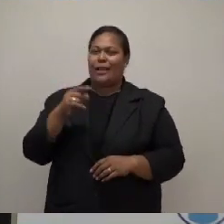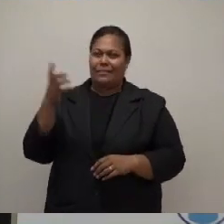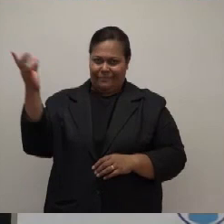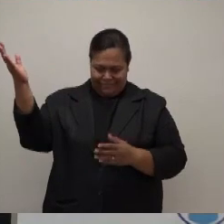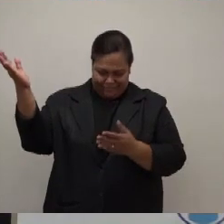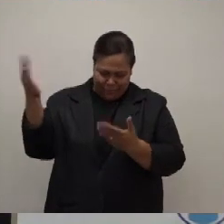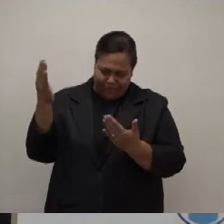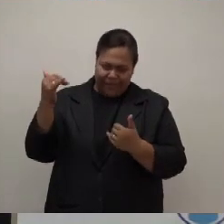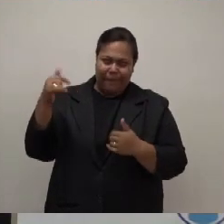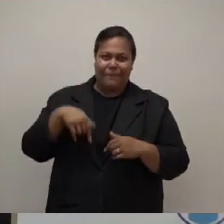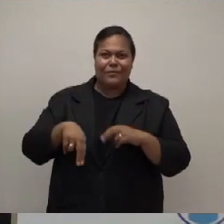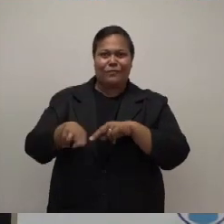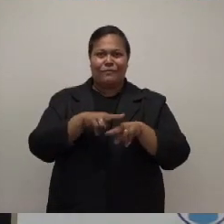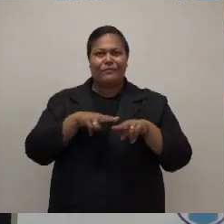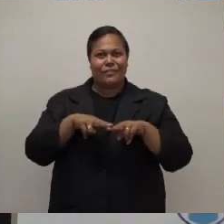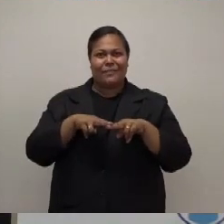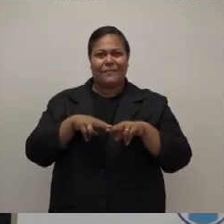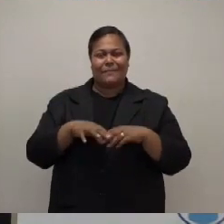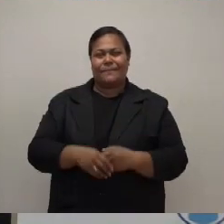the pandemic in paradise.